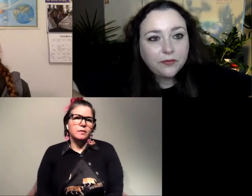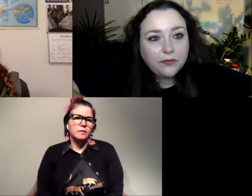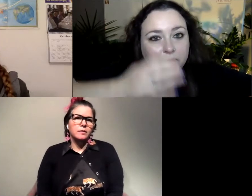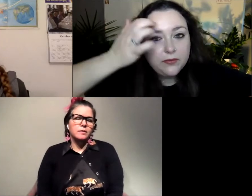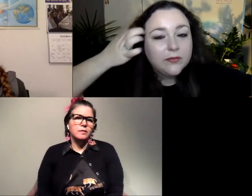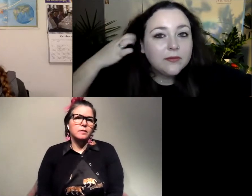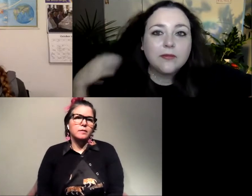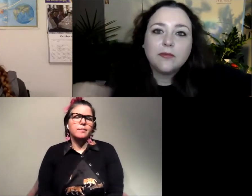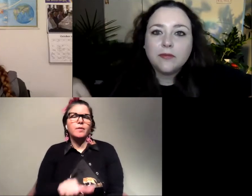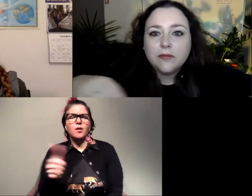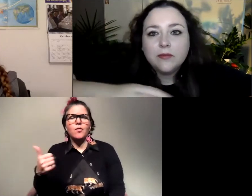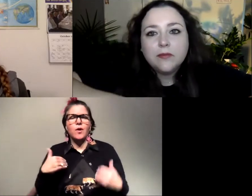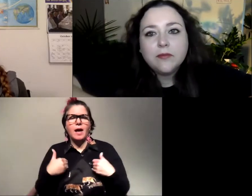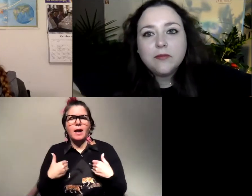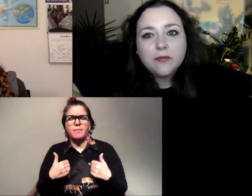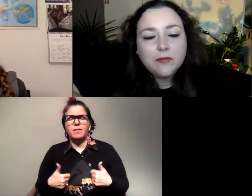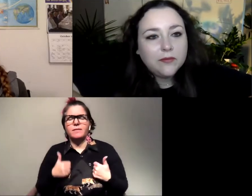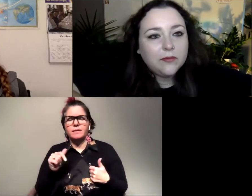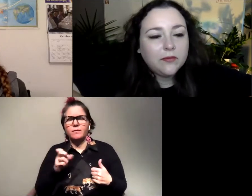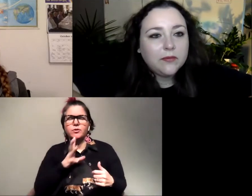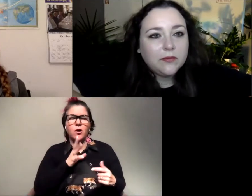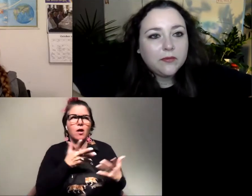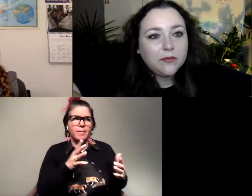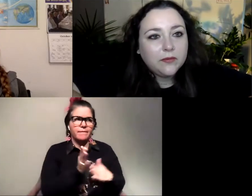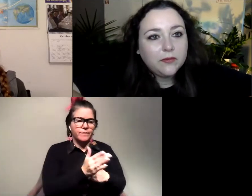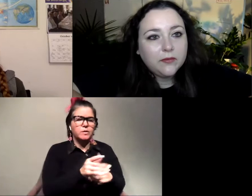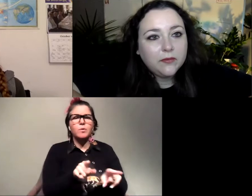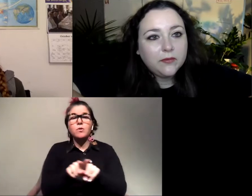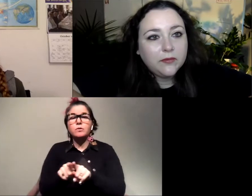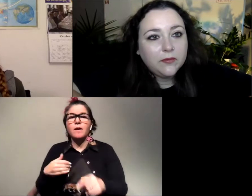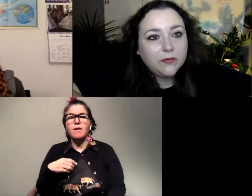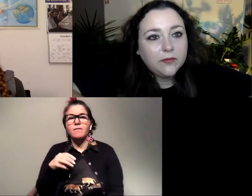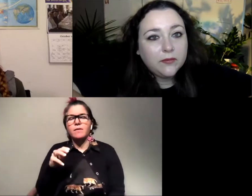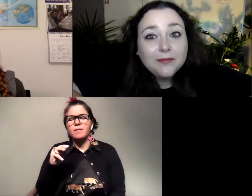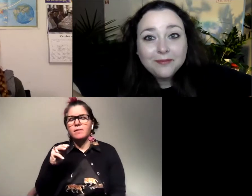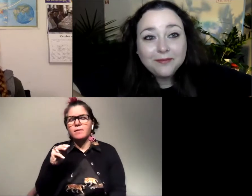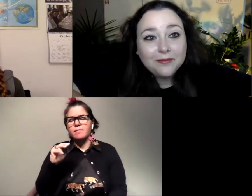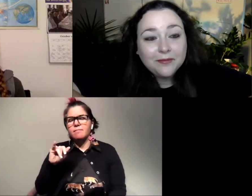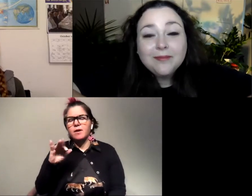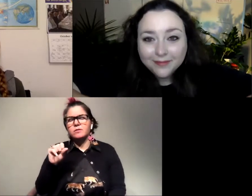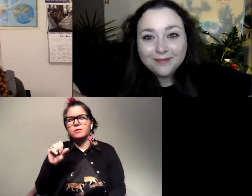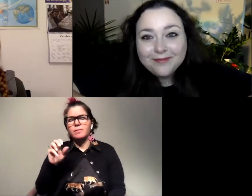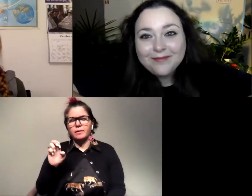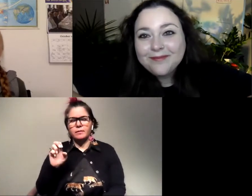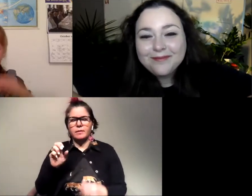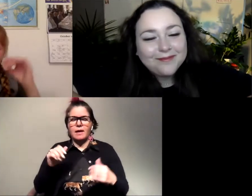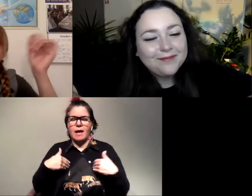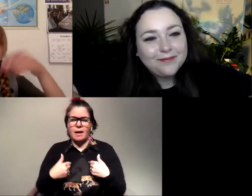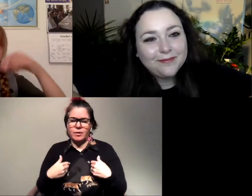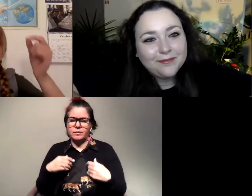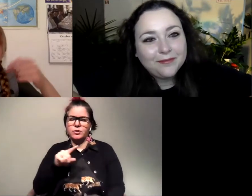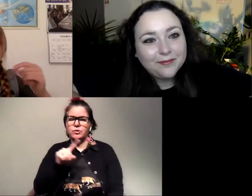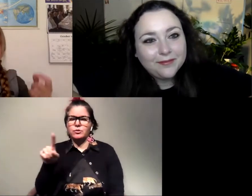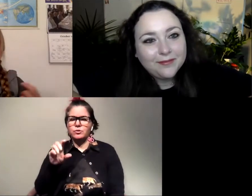Another animal in lakes, so we've talked a lot about fish, but there are also microscopic animals called zooplankton. So plankton just